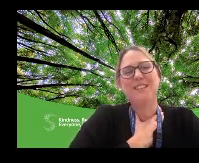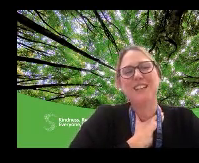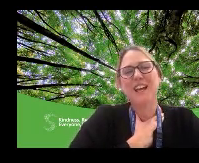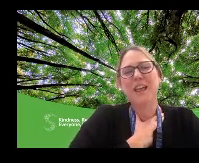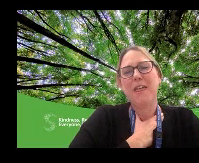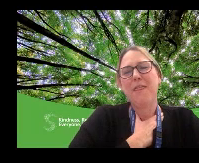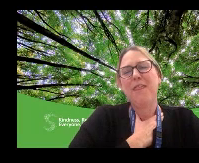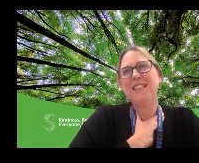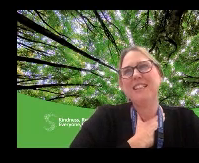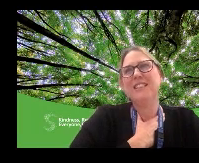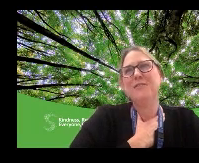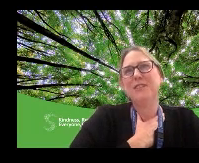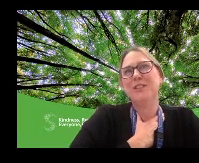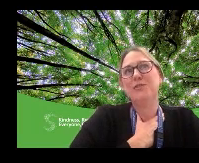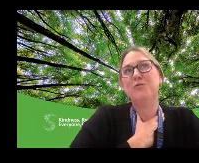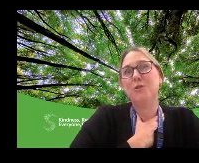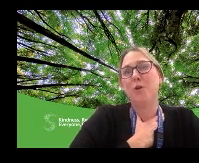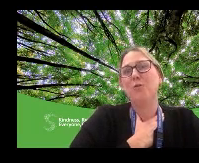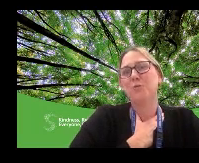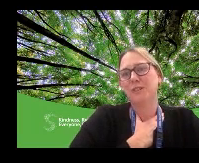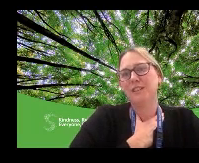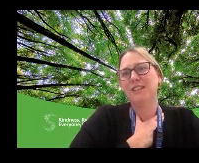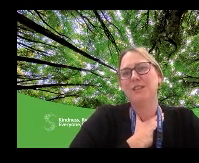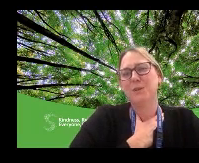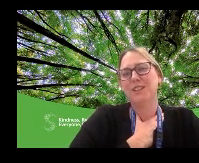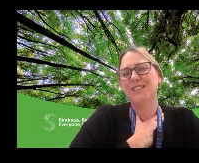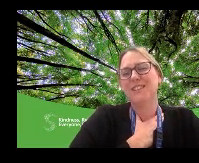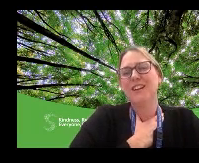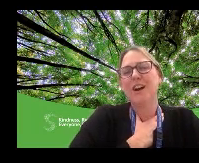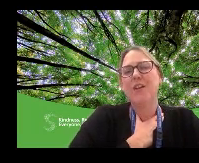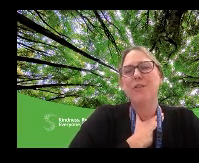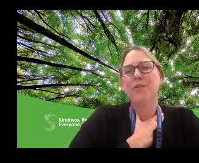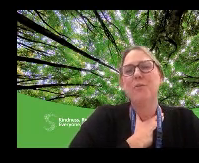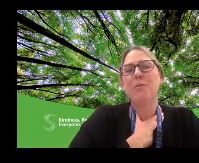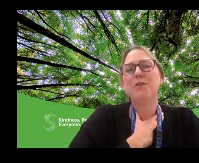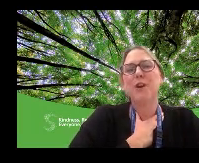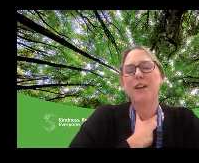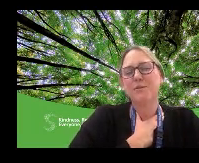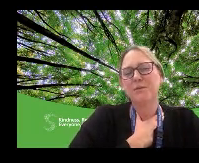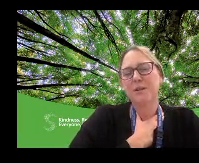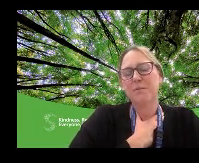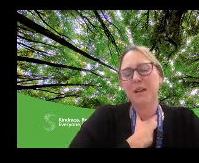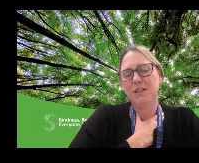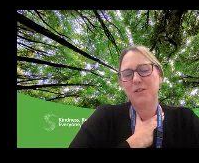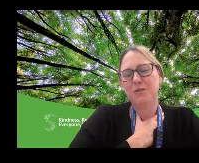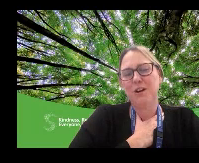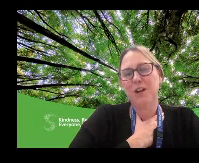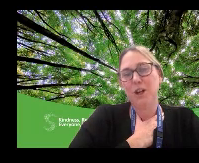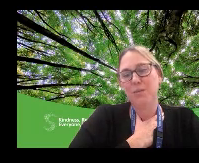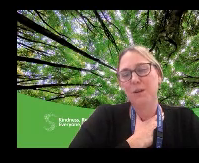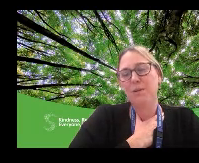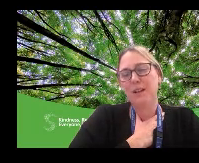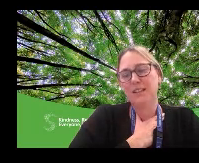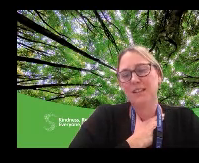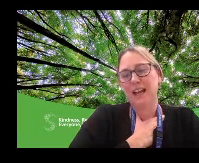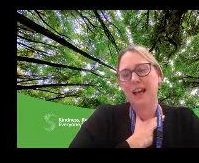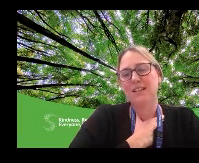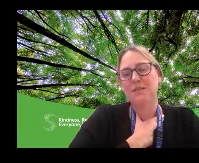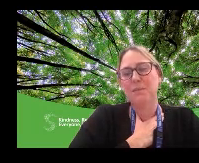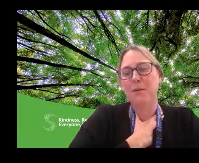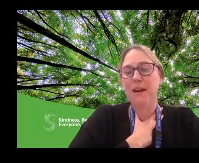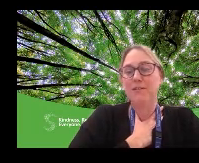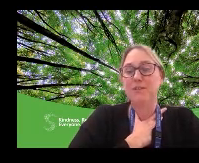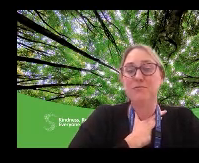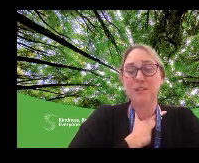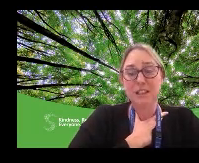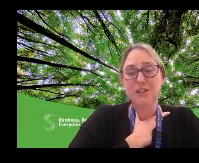of the young person. That isn't a reason to not want an assessment. What we're trying to make sure that our young people